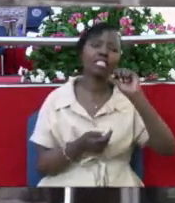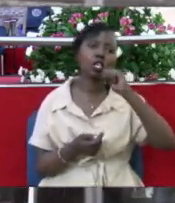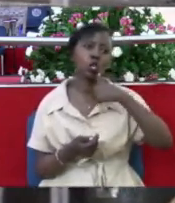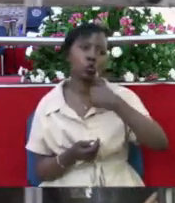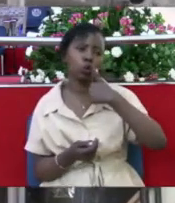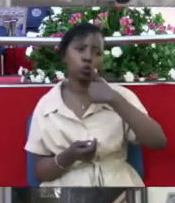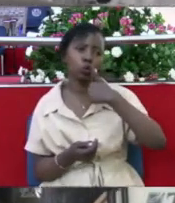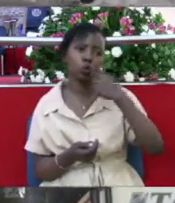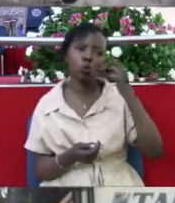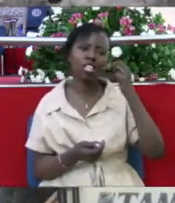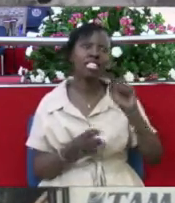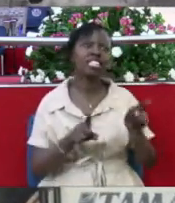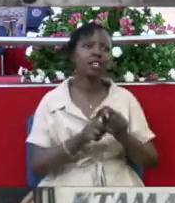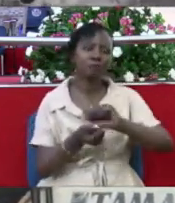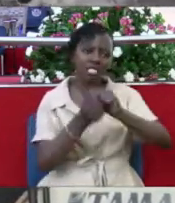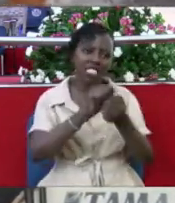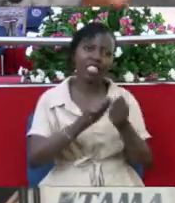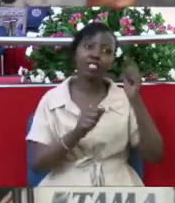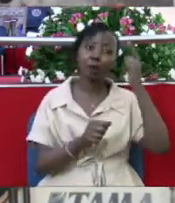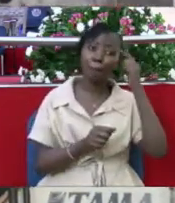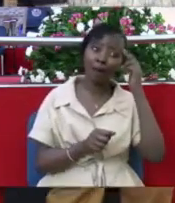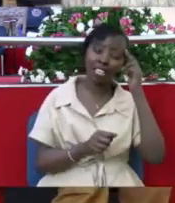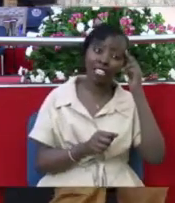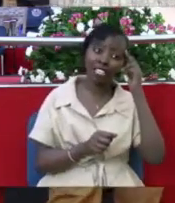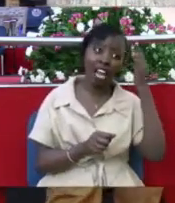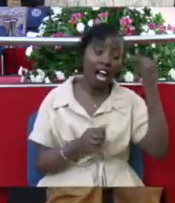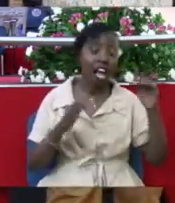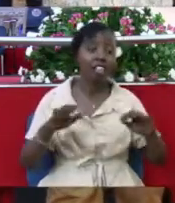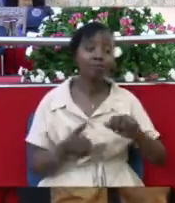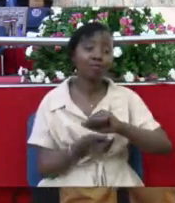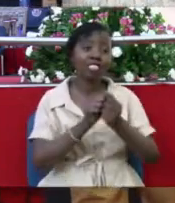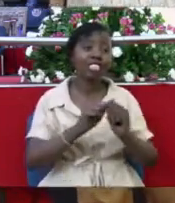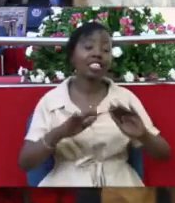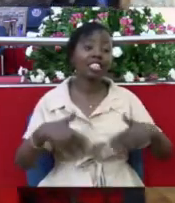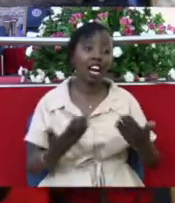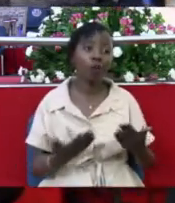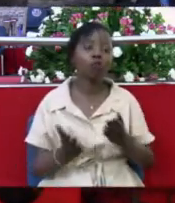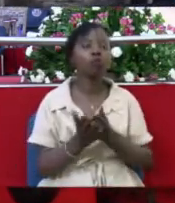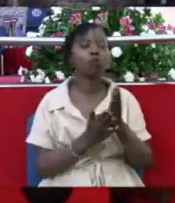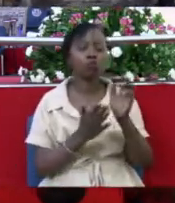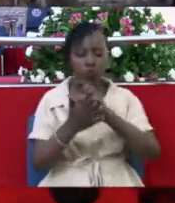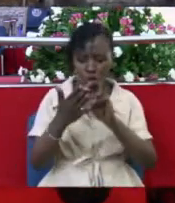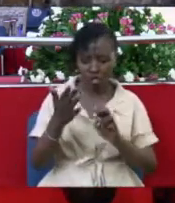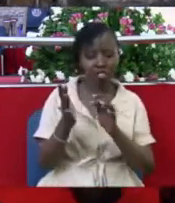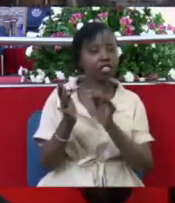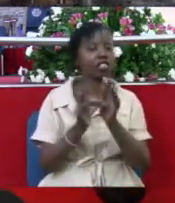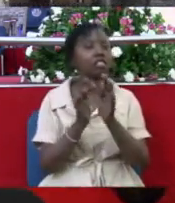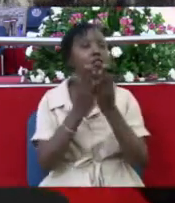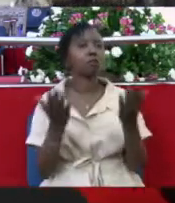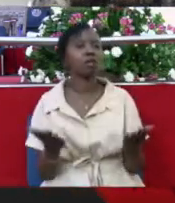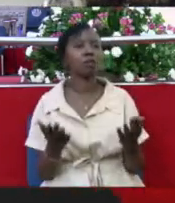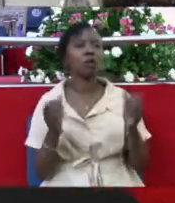kubadilisha mawazo yetu through the reading of God's word. Kwa kusoma andiko la neno la Mungu. A believer who does not read